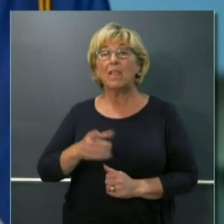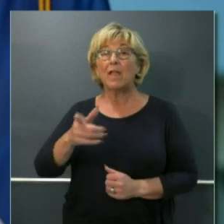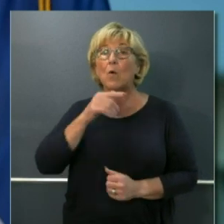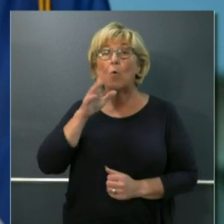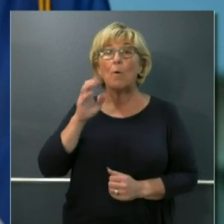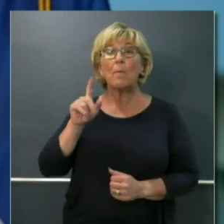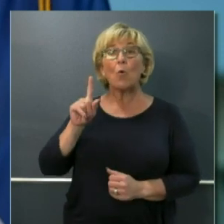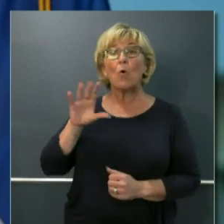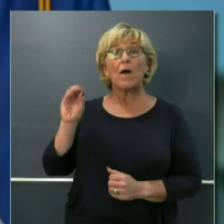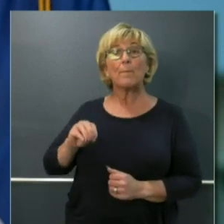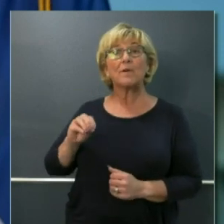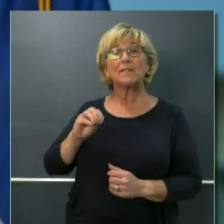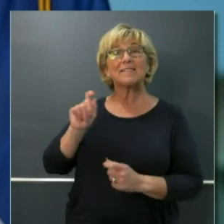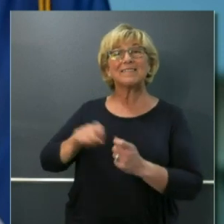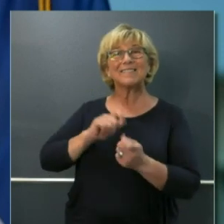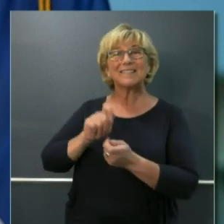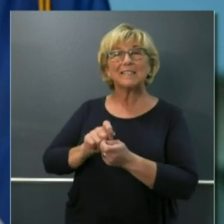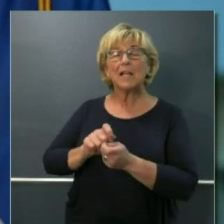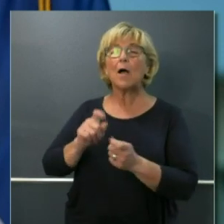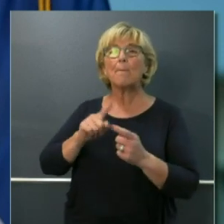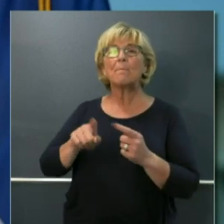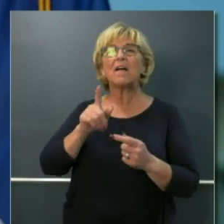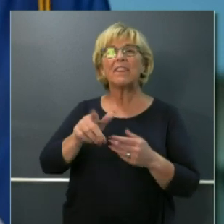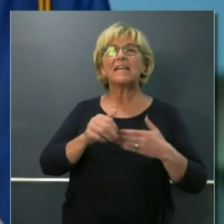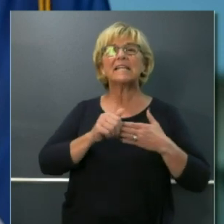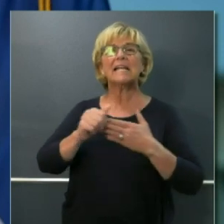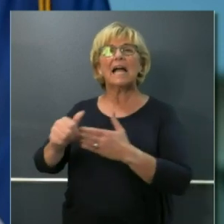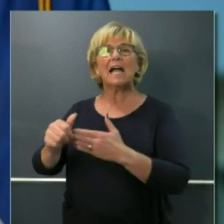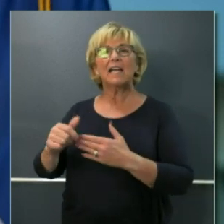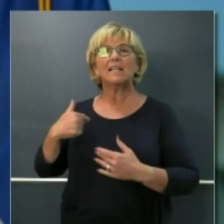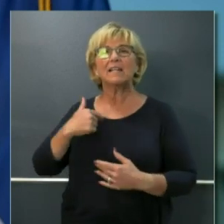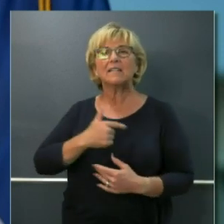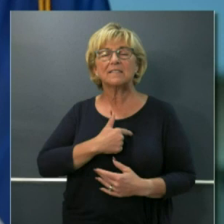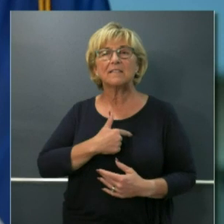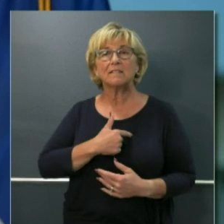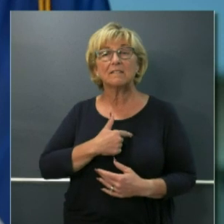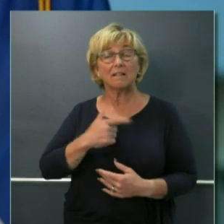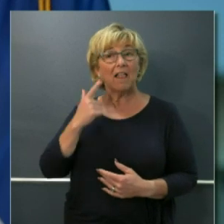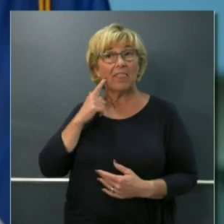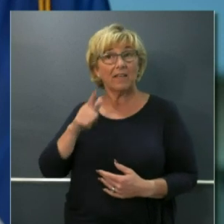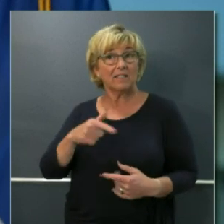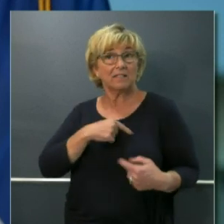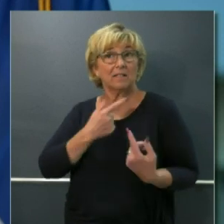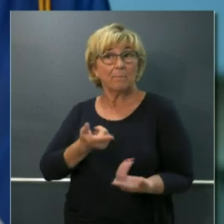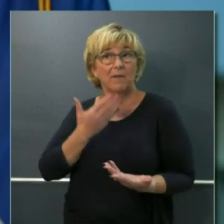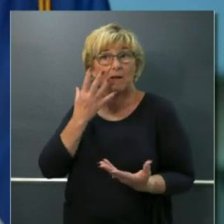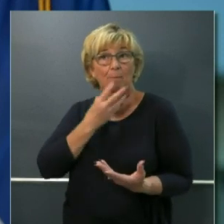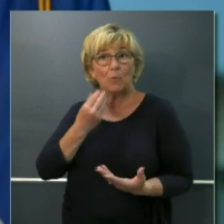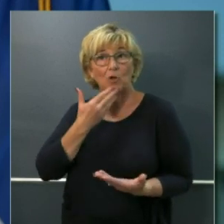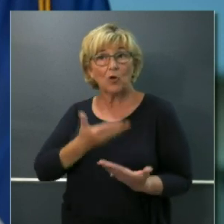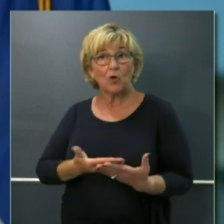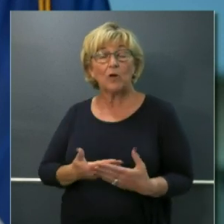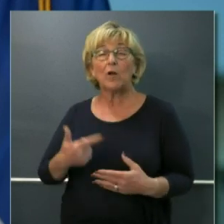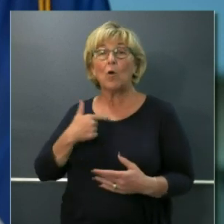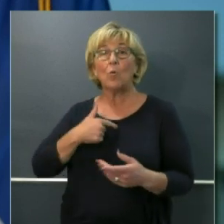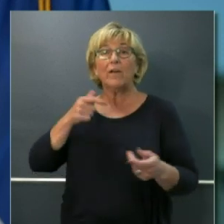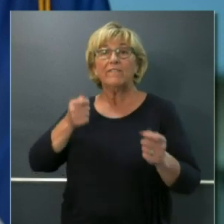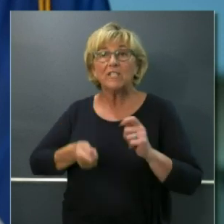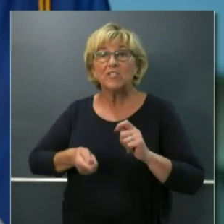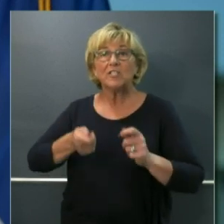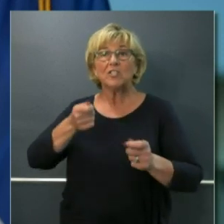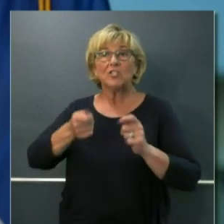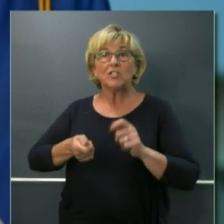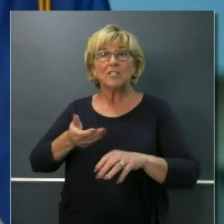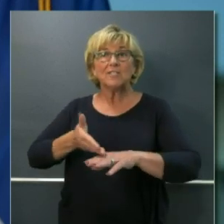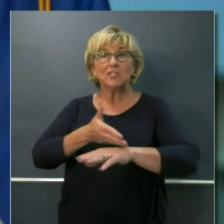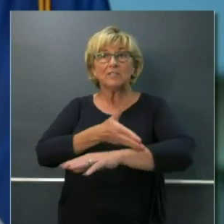precise, that they would point us in the right direction, and I think they have. We continue to update them and look at them